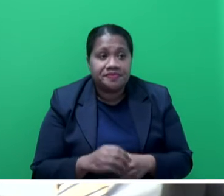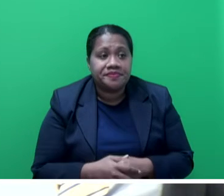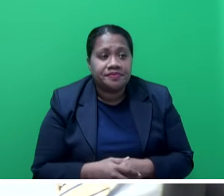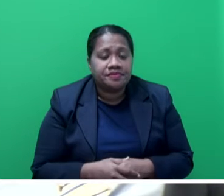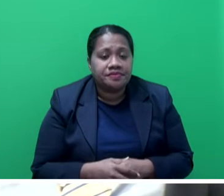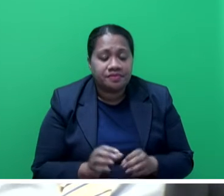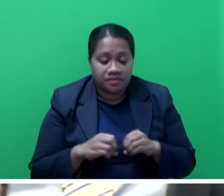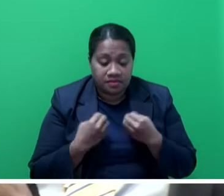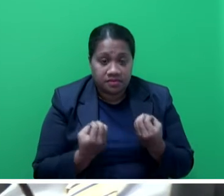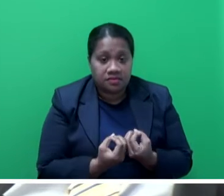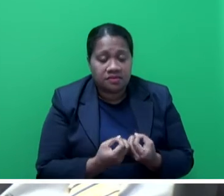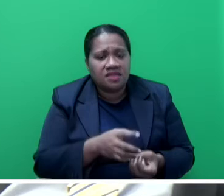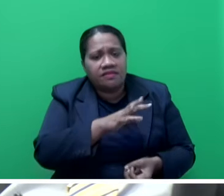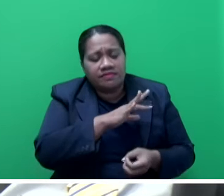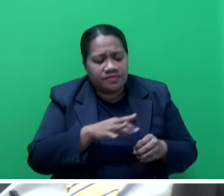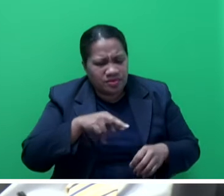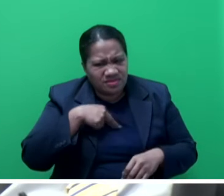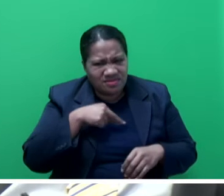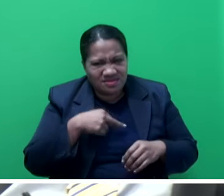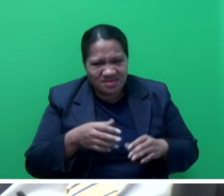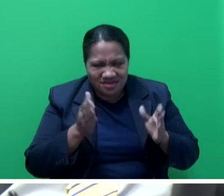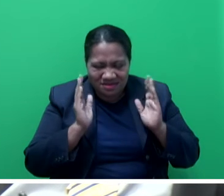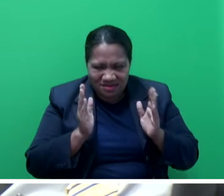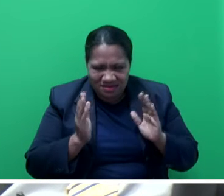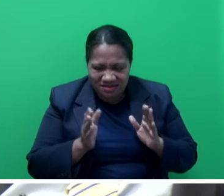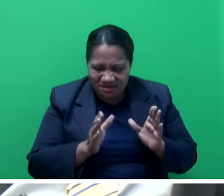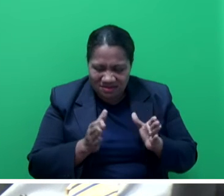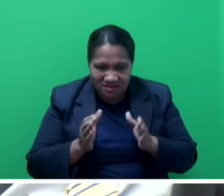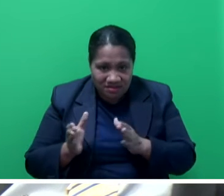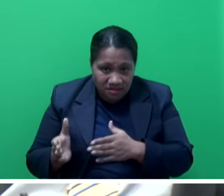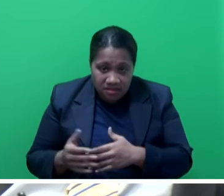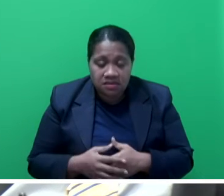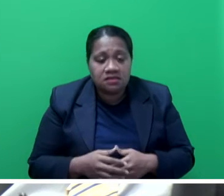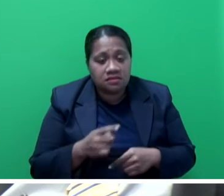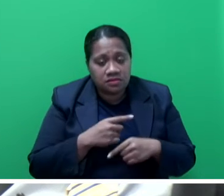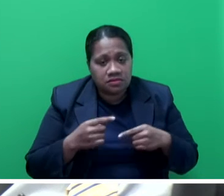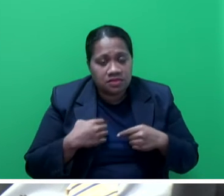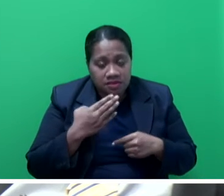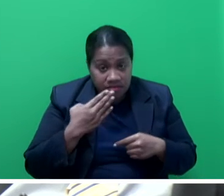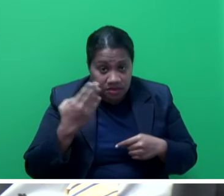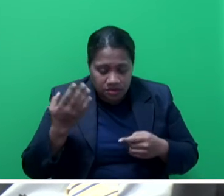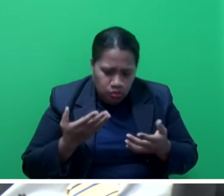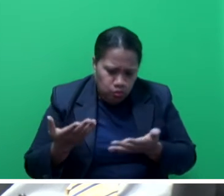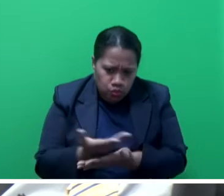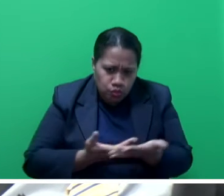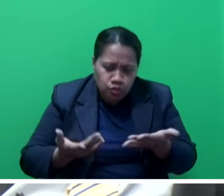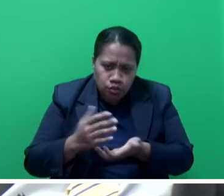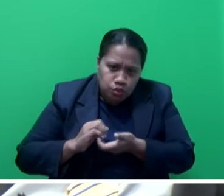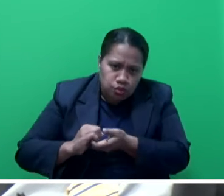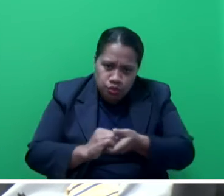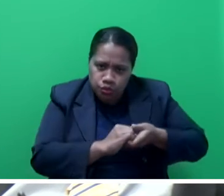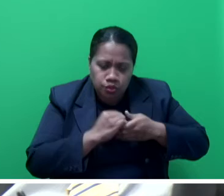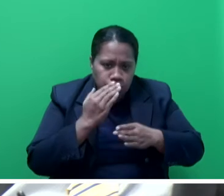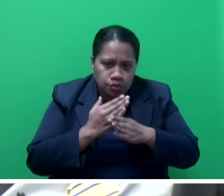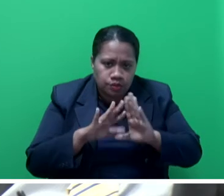organizations, faith-based organizations from all spheres, and as we speak, we continue to develop relationships and work together this one common goal